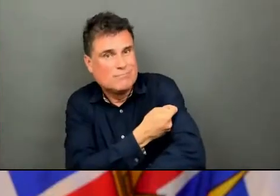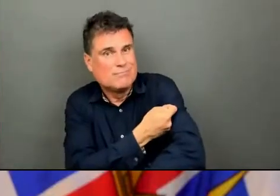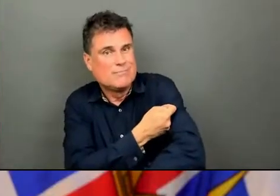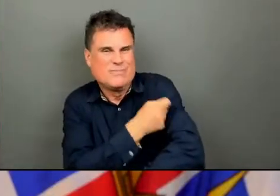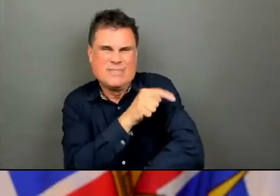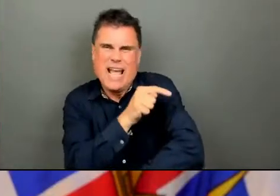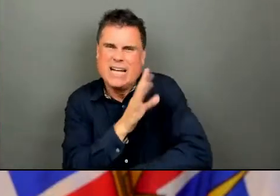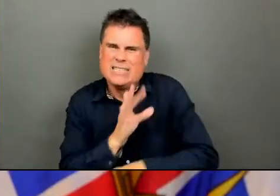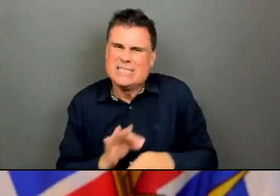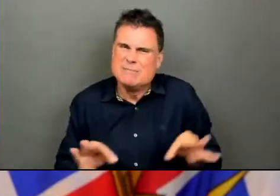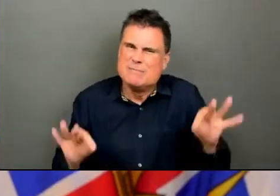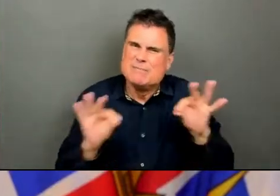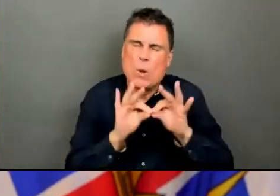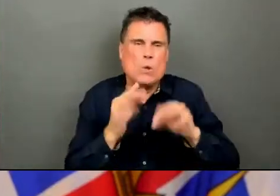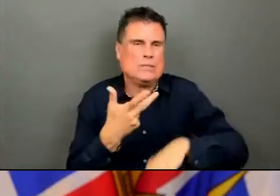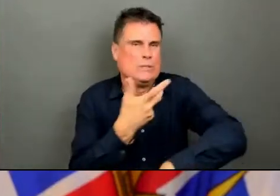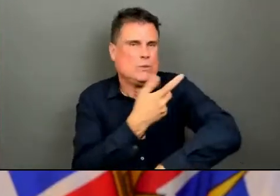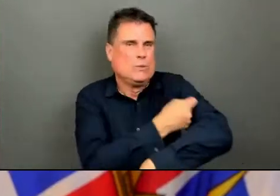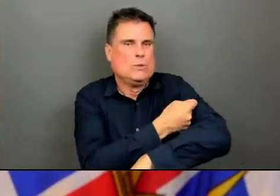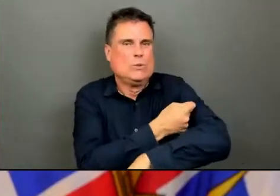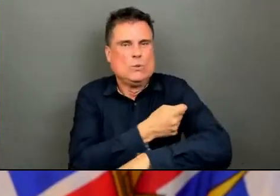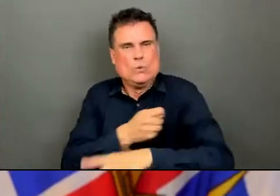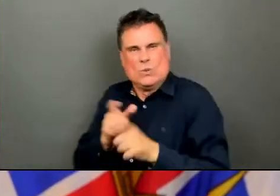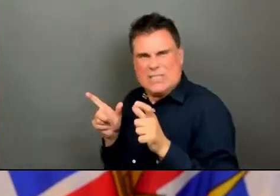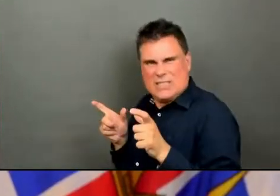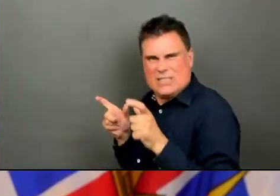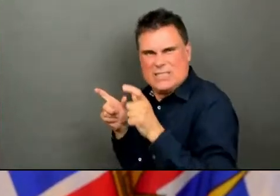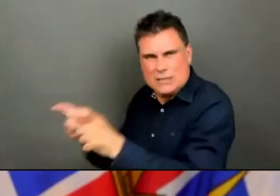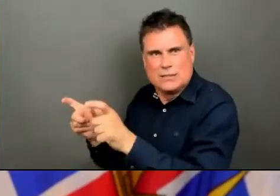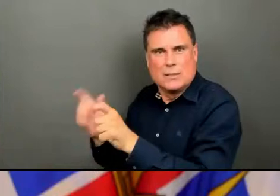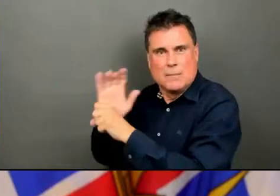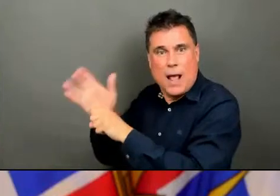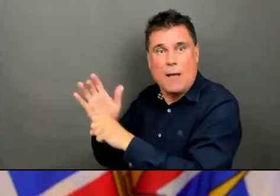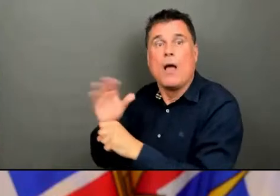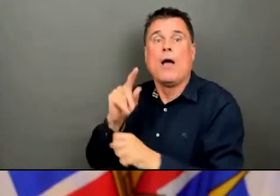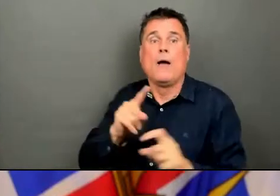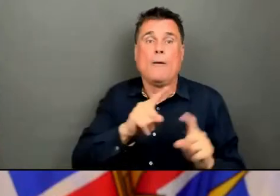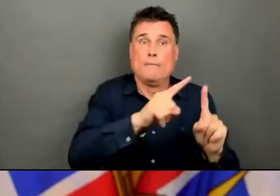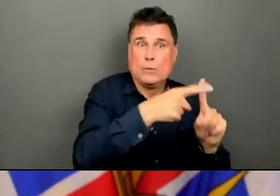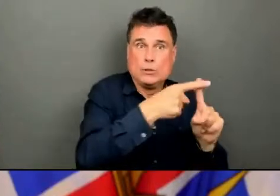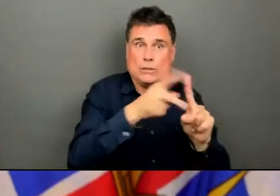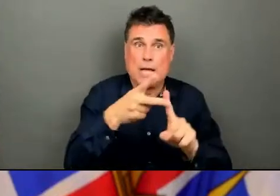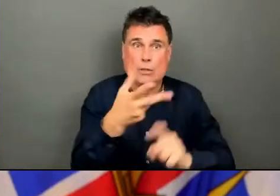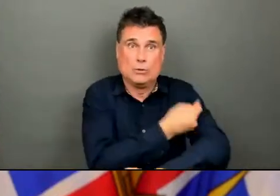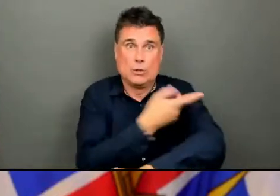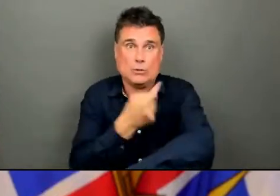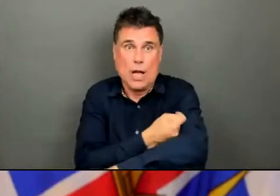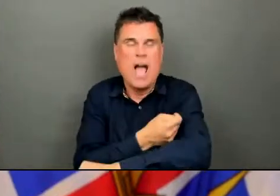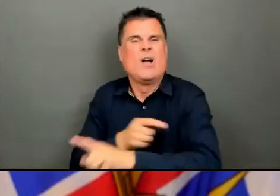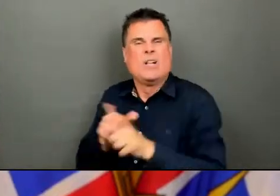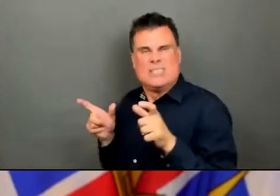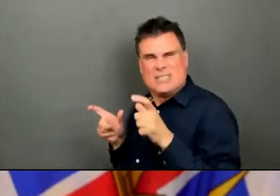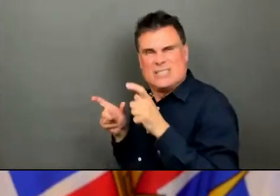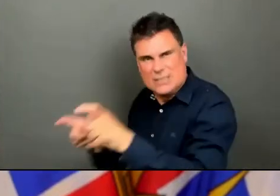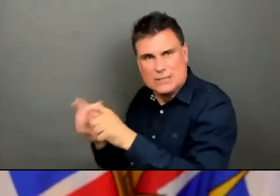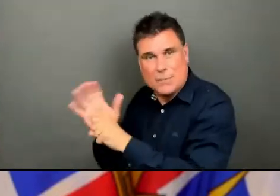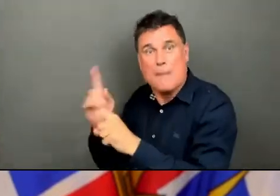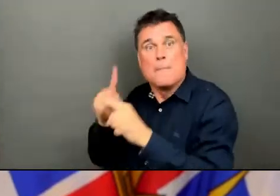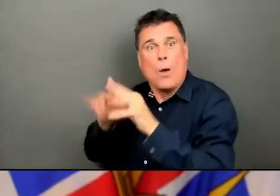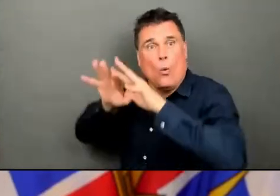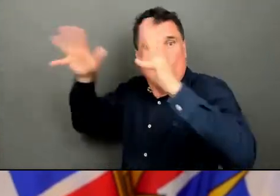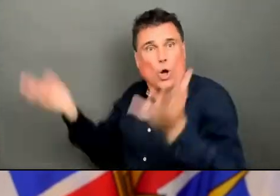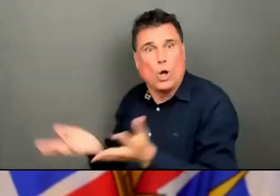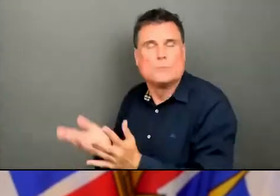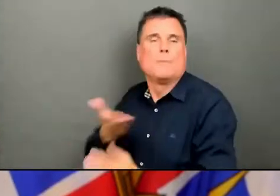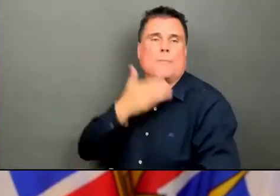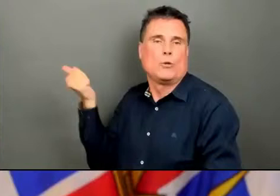out of this pandemic, both your first and your second dose in the coming weeks. And let's get our transmission down as much as